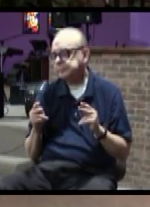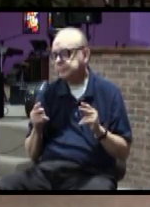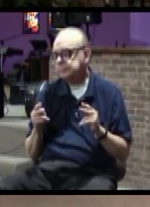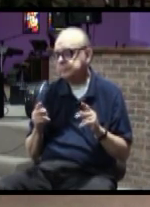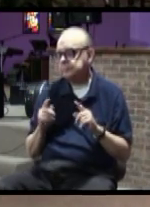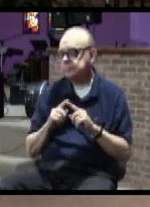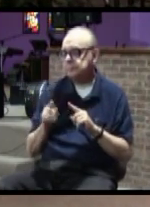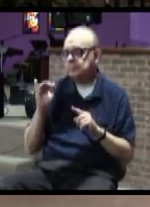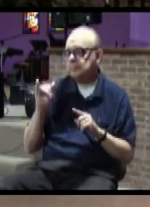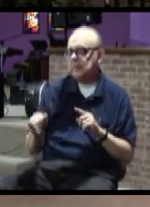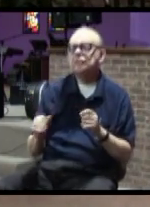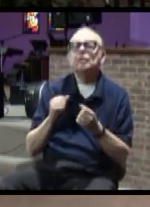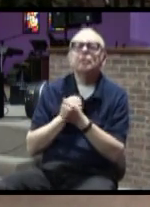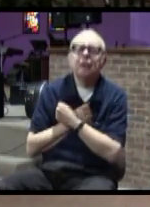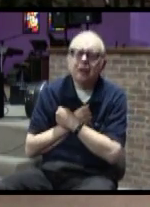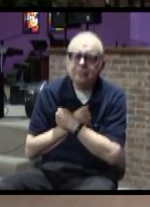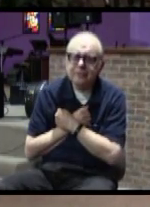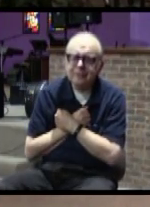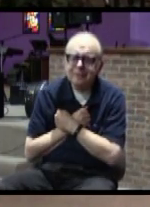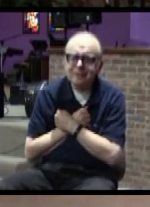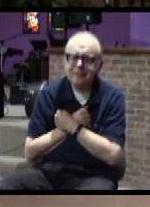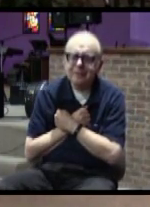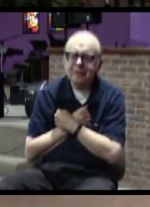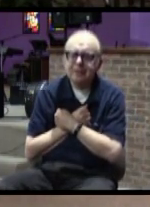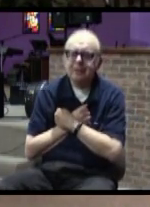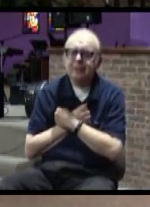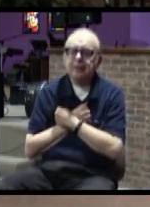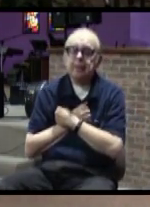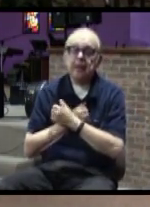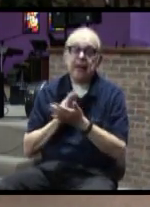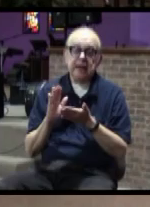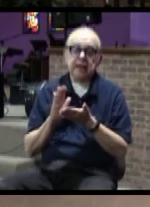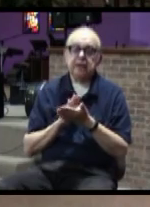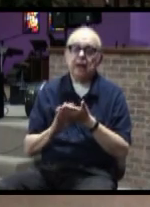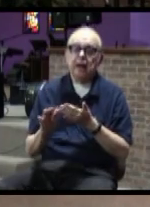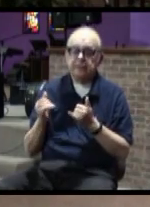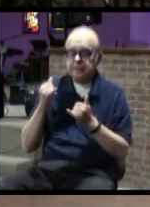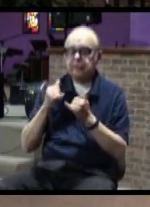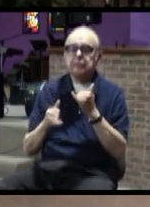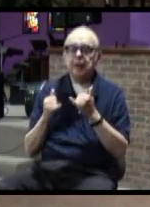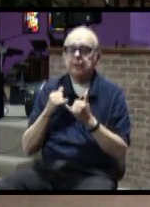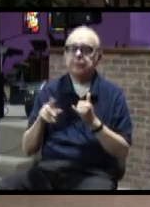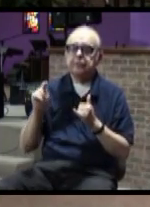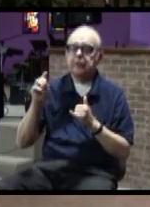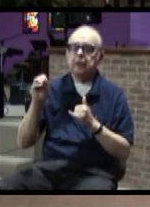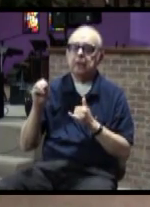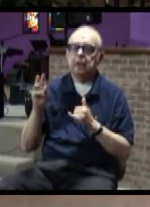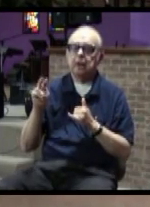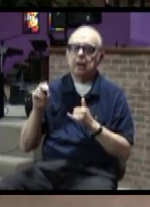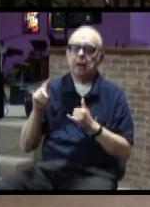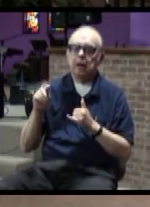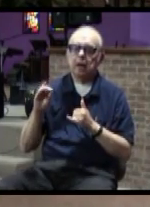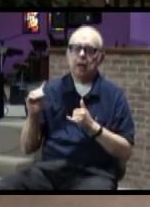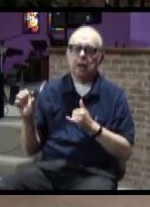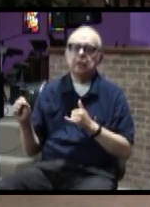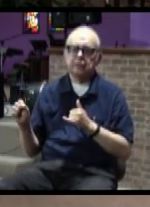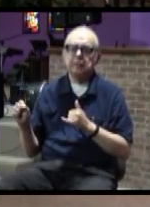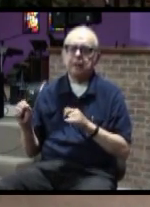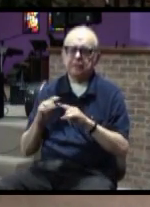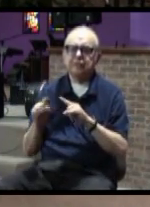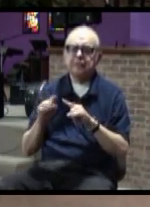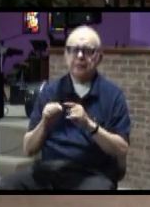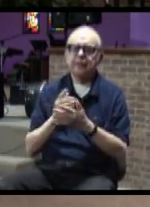Okay? But she still would love nice tomatoes, cucumbers,